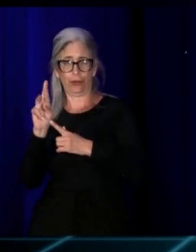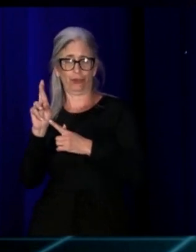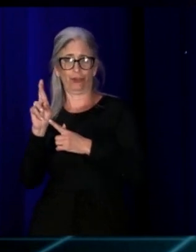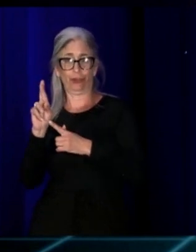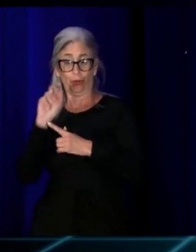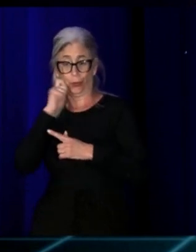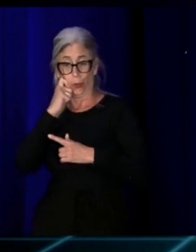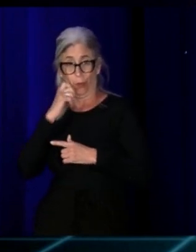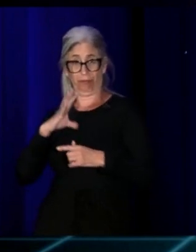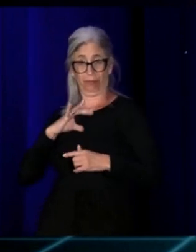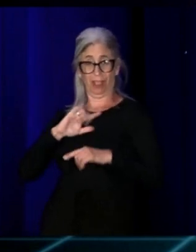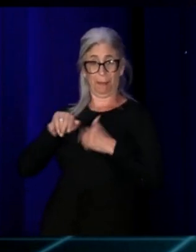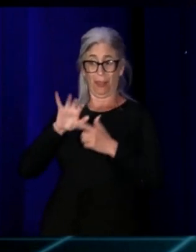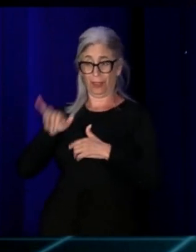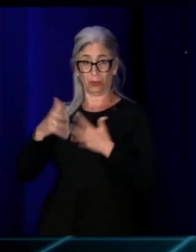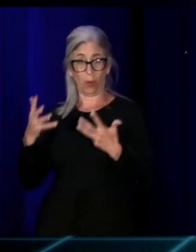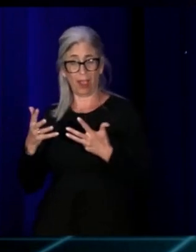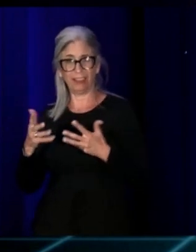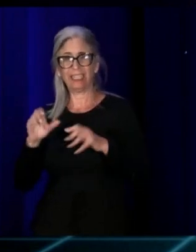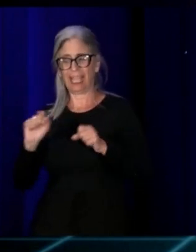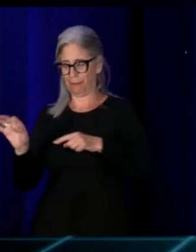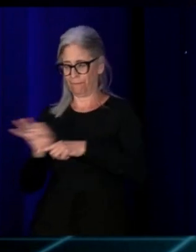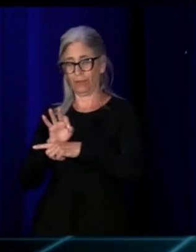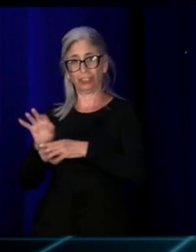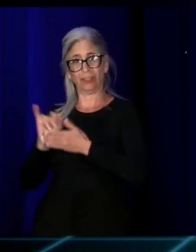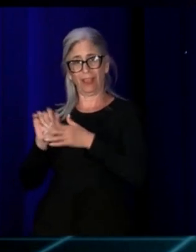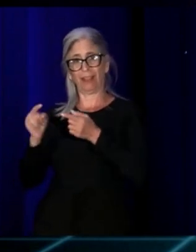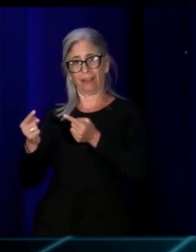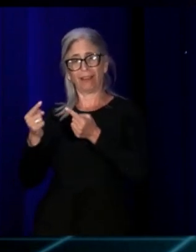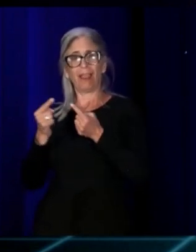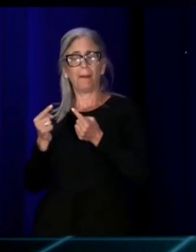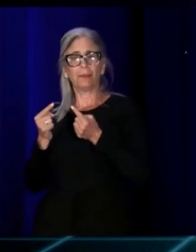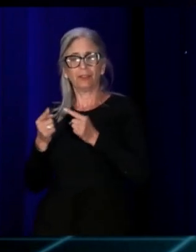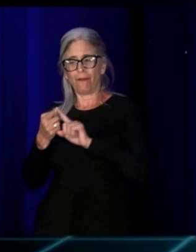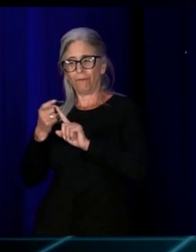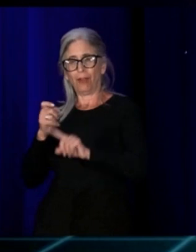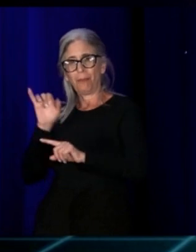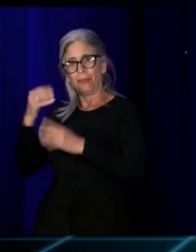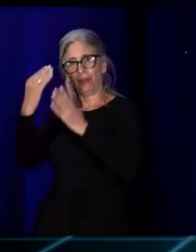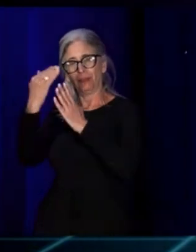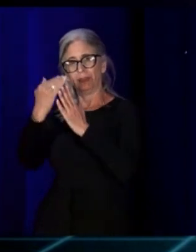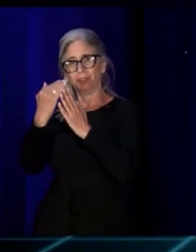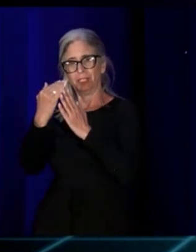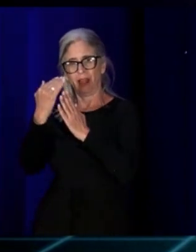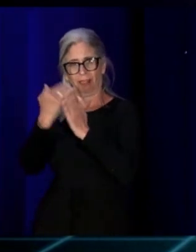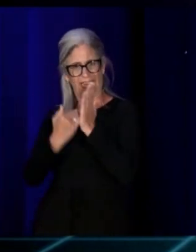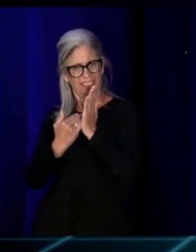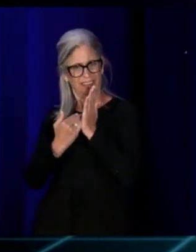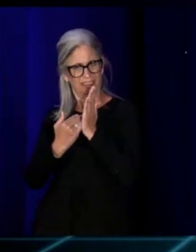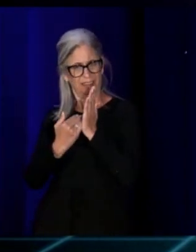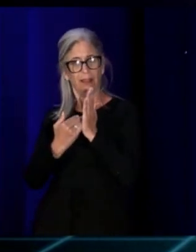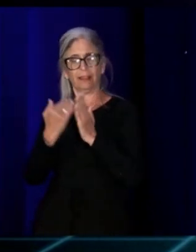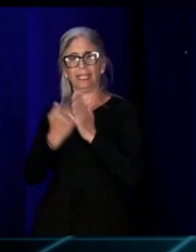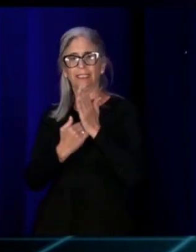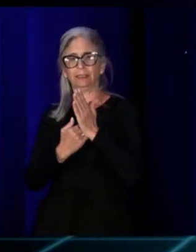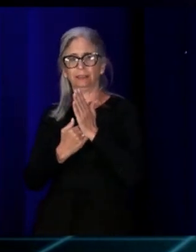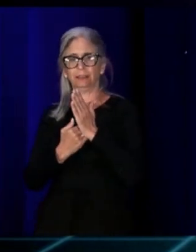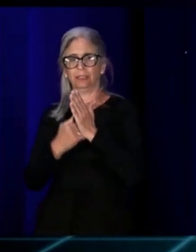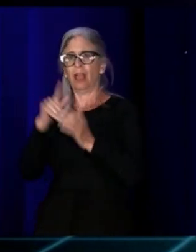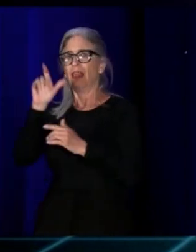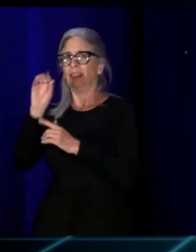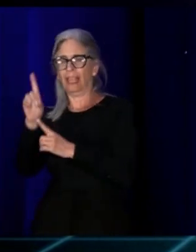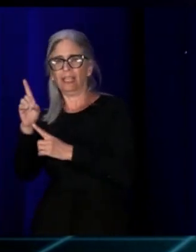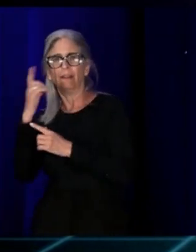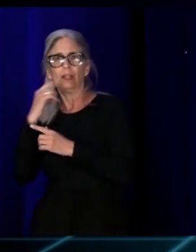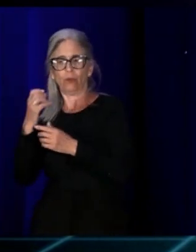is, again, this could be a function that comes from this lib alongside our create. The create knows to